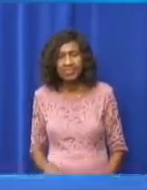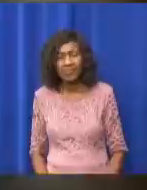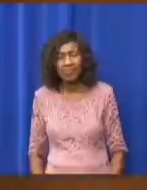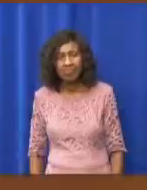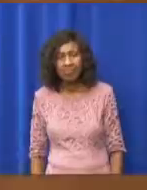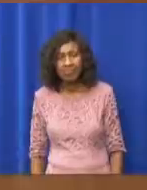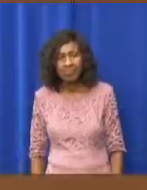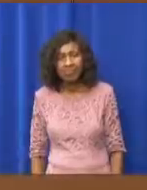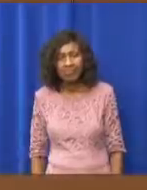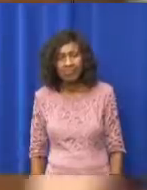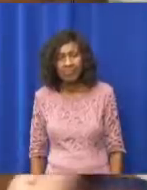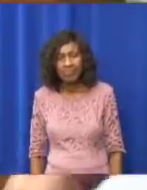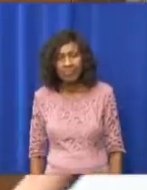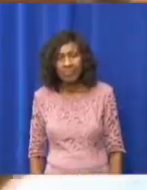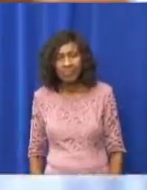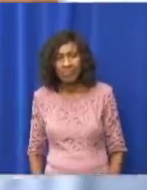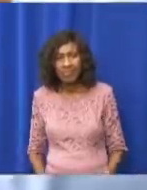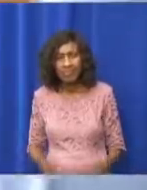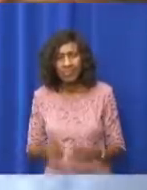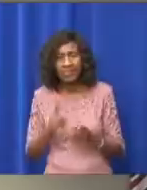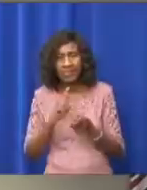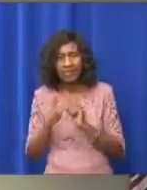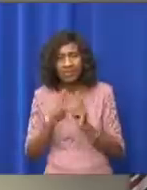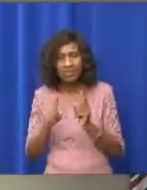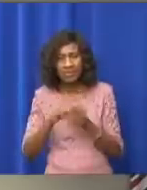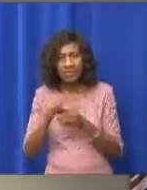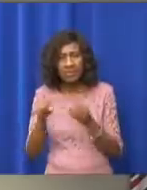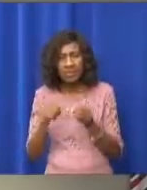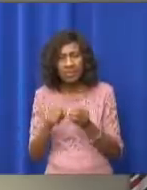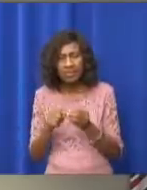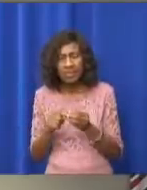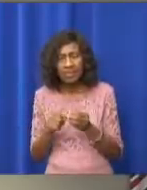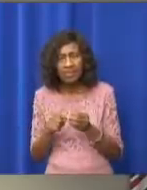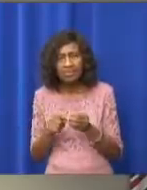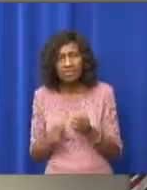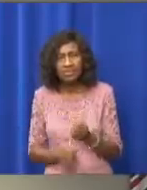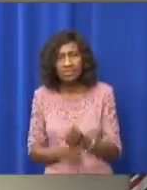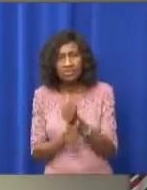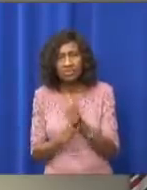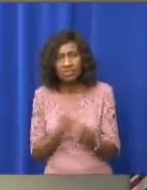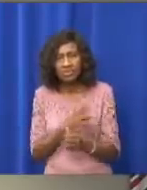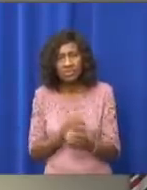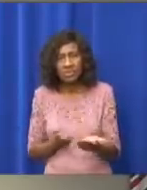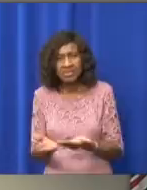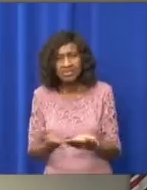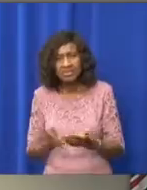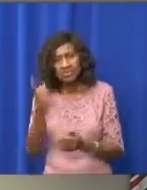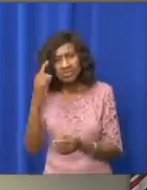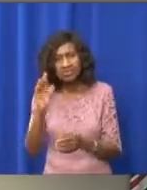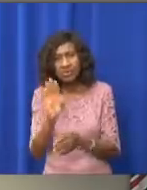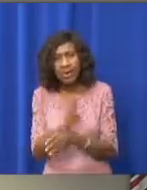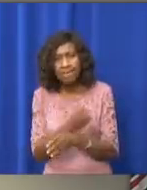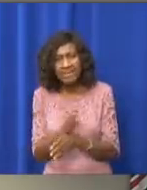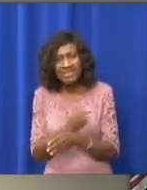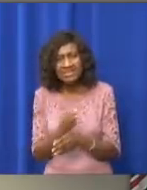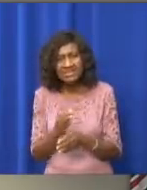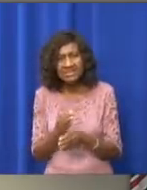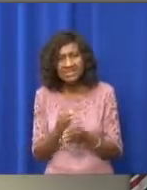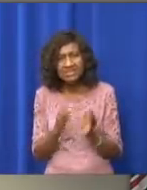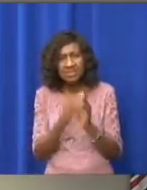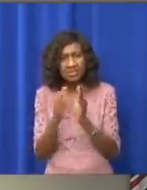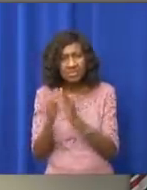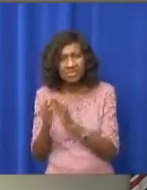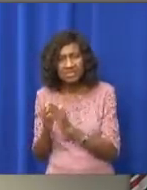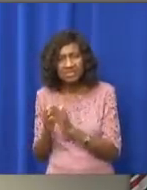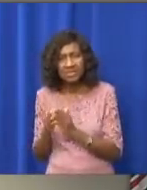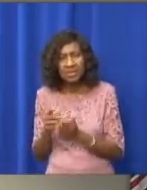you recently announced the package of support and services for some of the business community. What kind of response